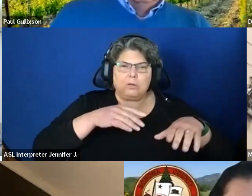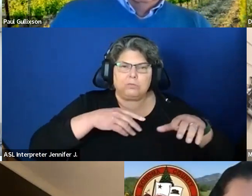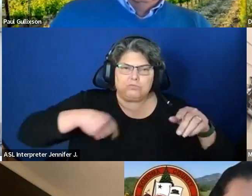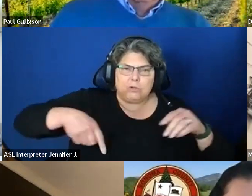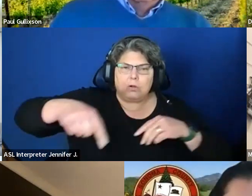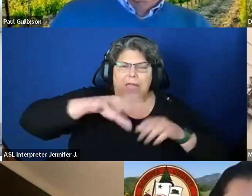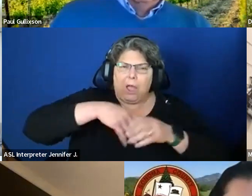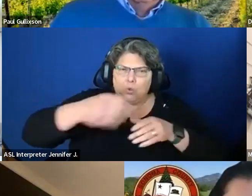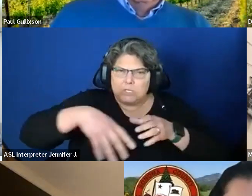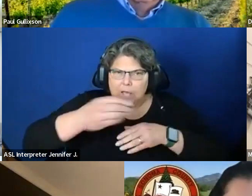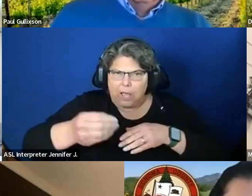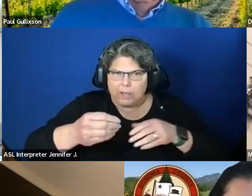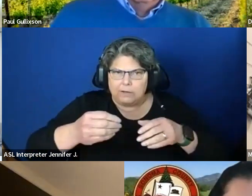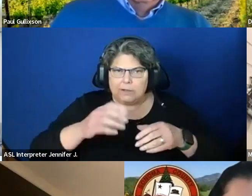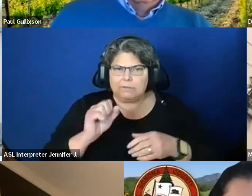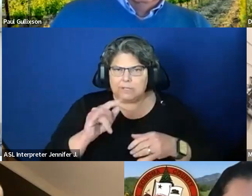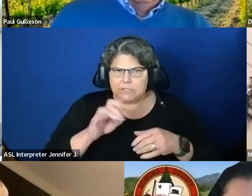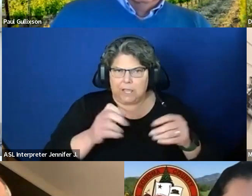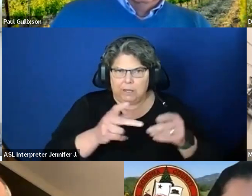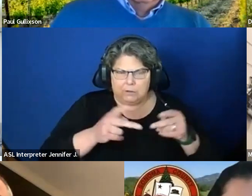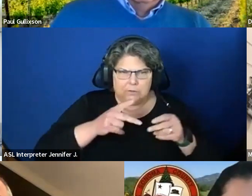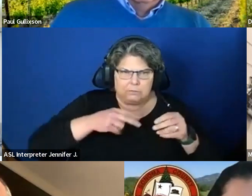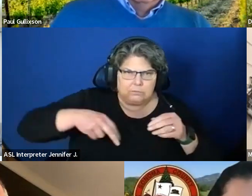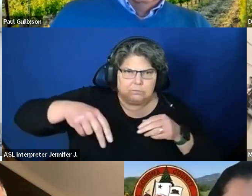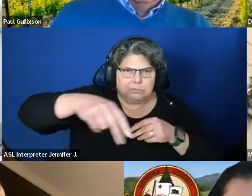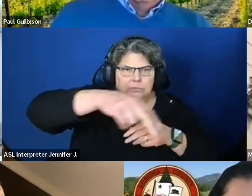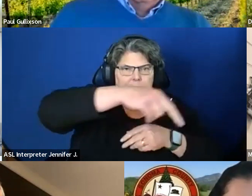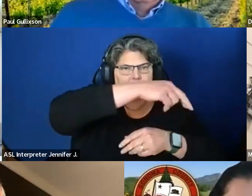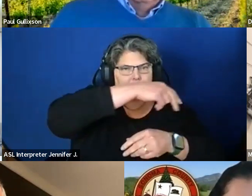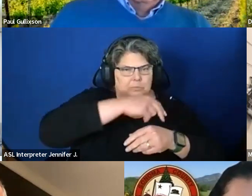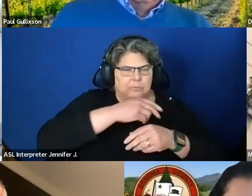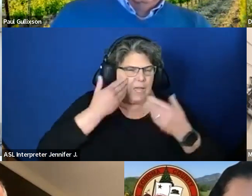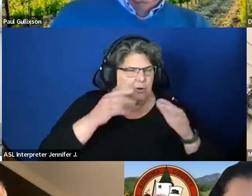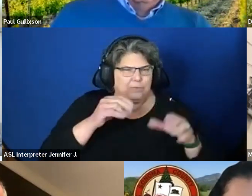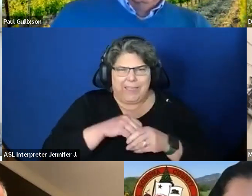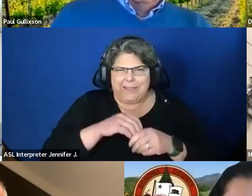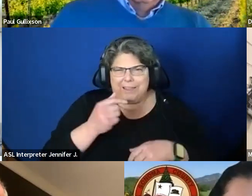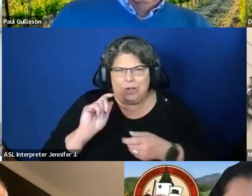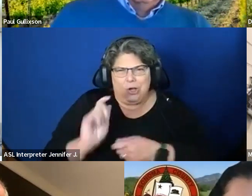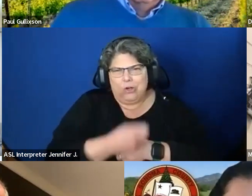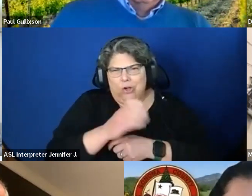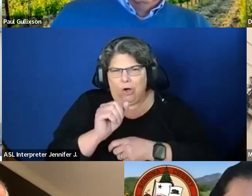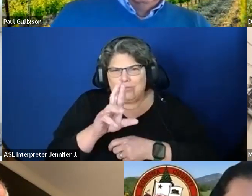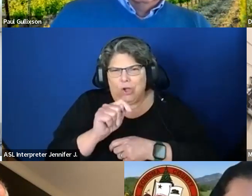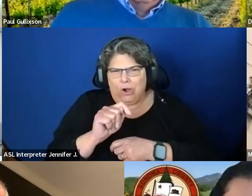the facility. So they would take their, I don't know if they were in a golf cart or what it was, but